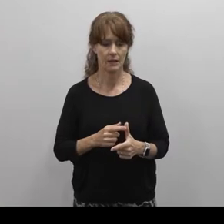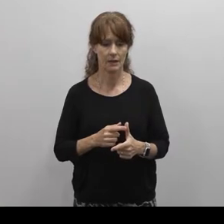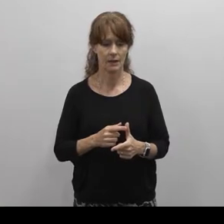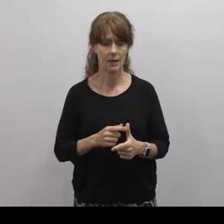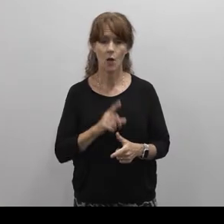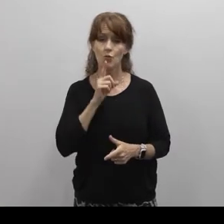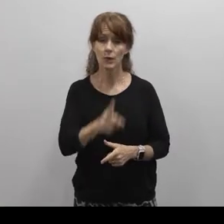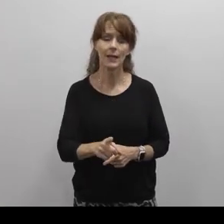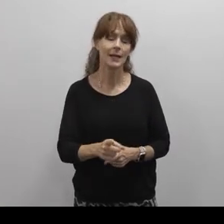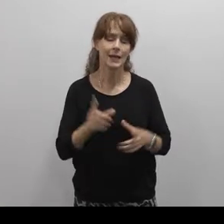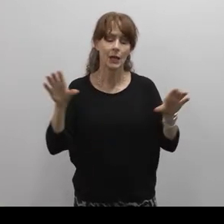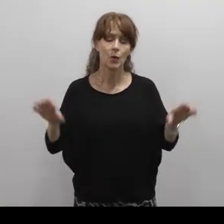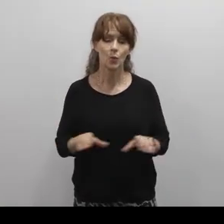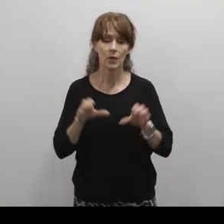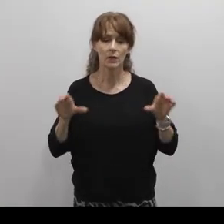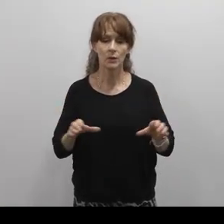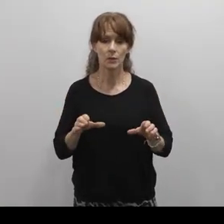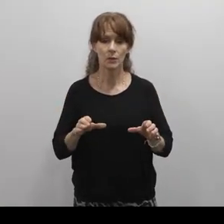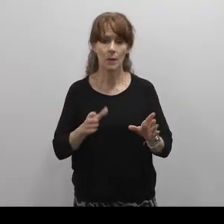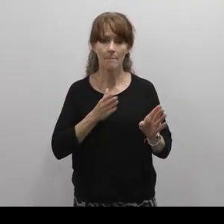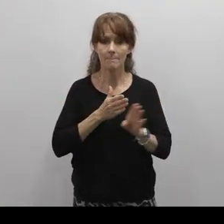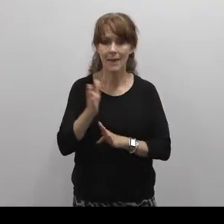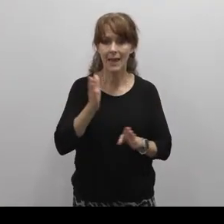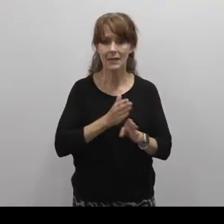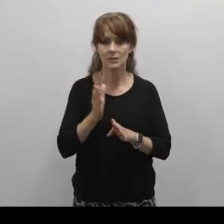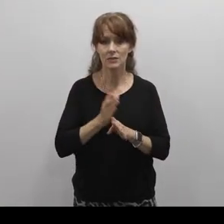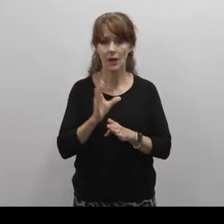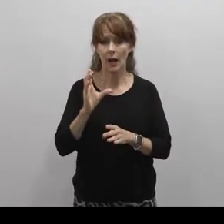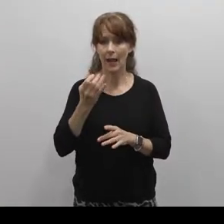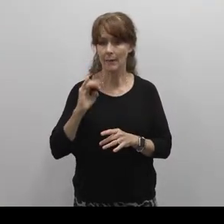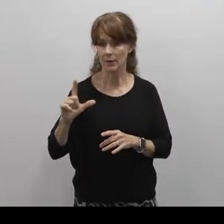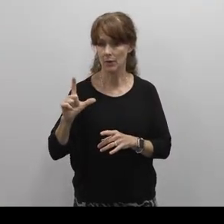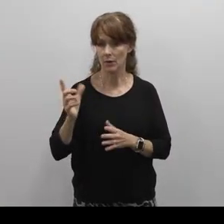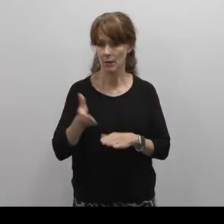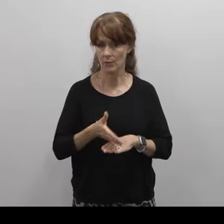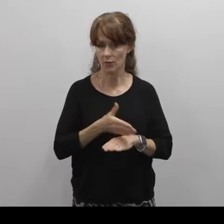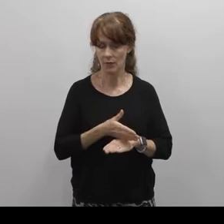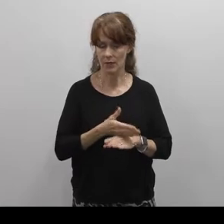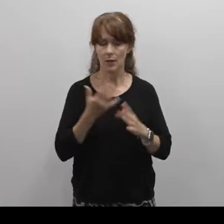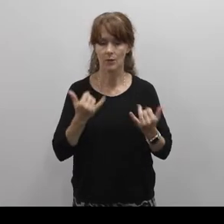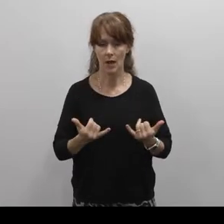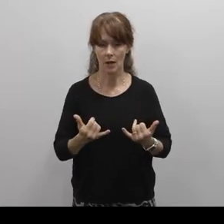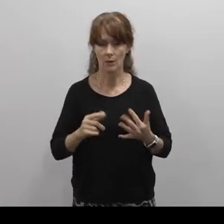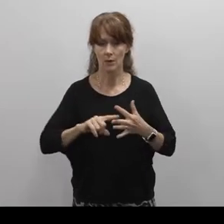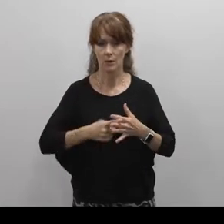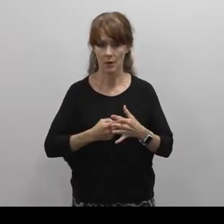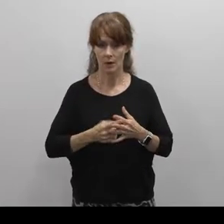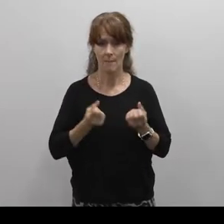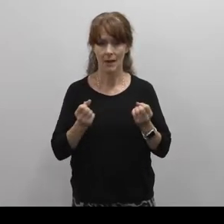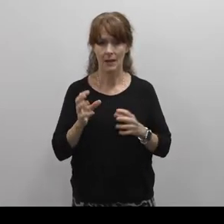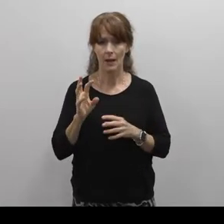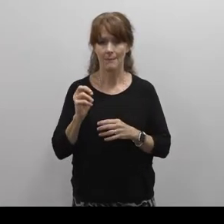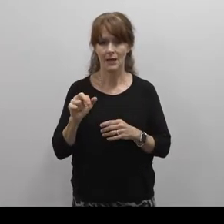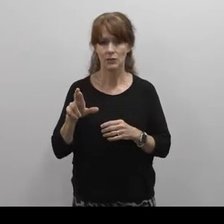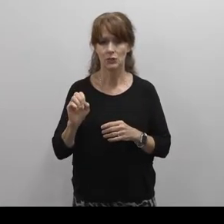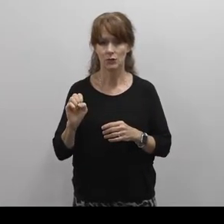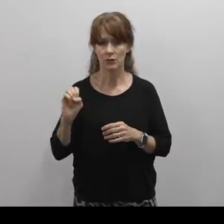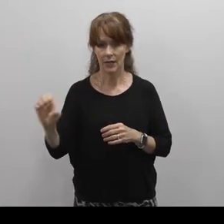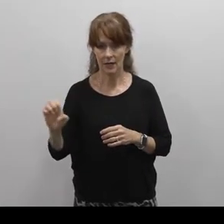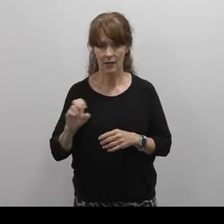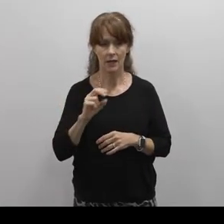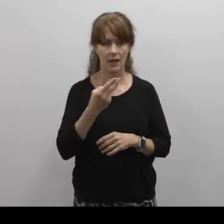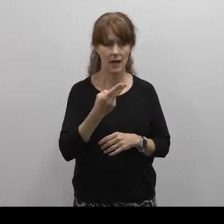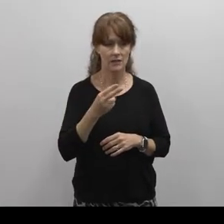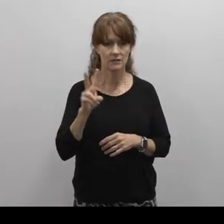really what we do in terms of our major capital improvements. So we know right now we're embarking on quite a few Measure E projects. They're HVAC